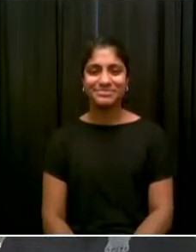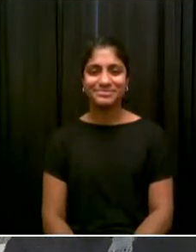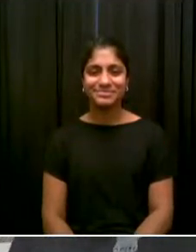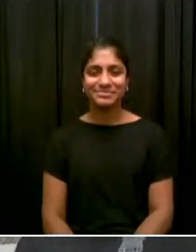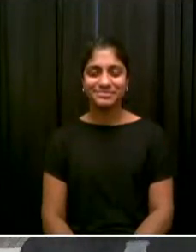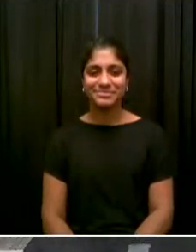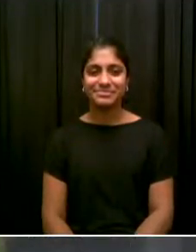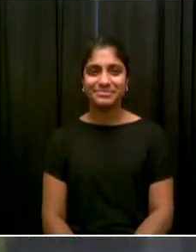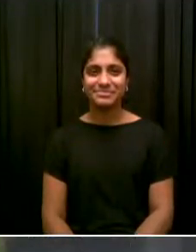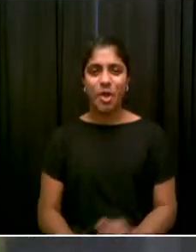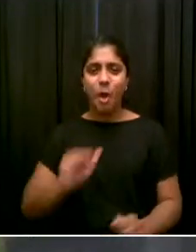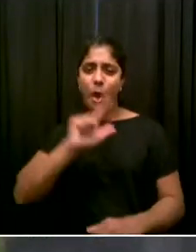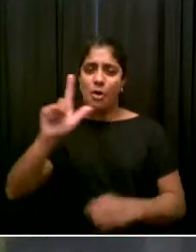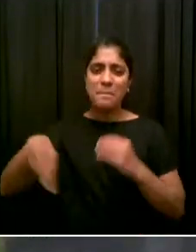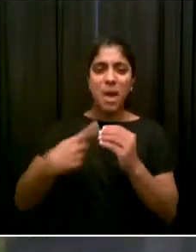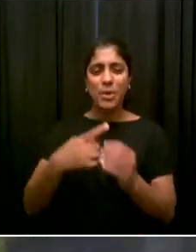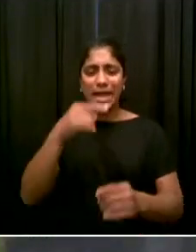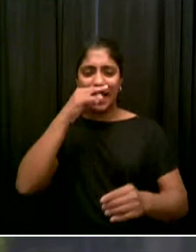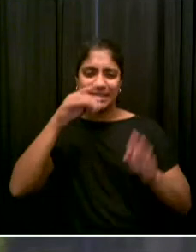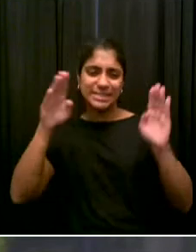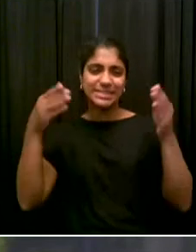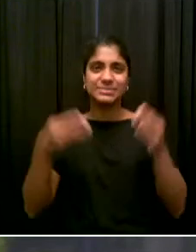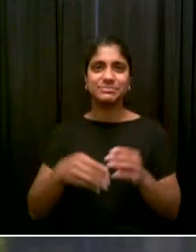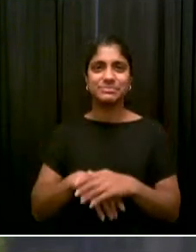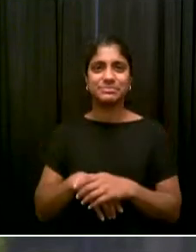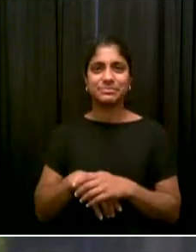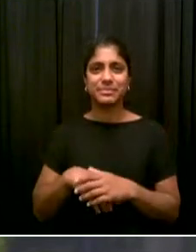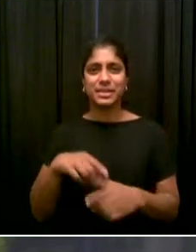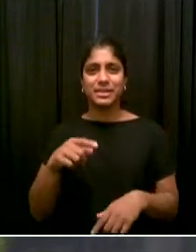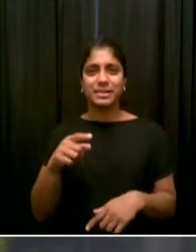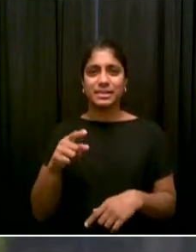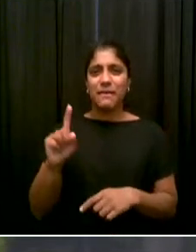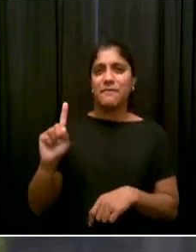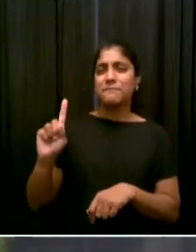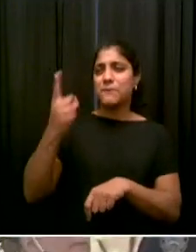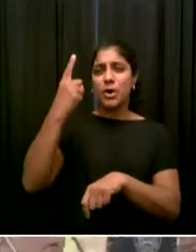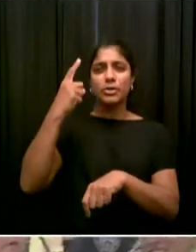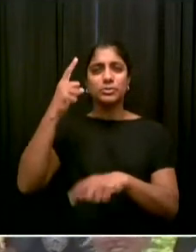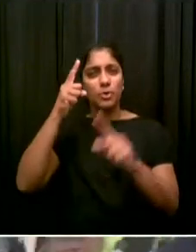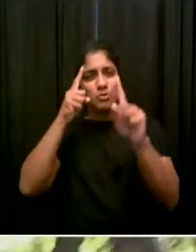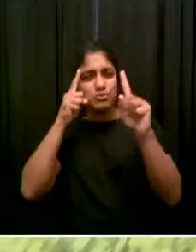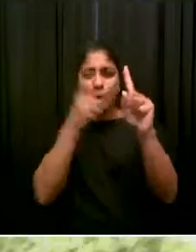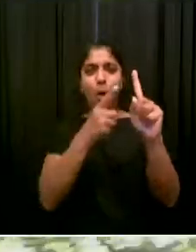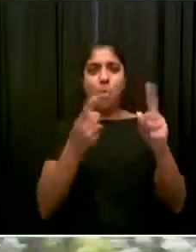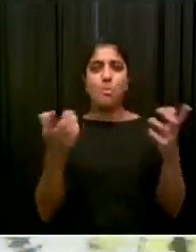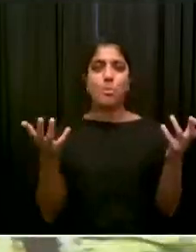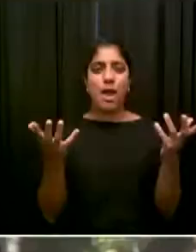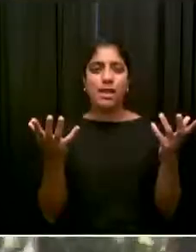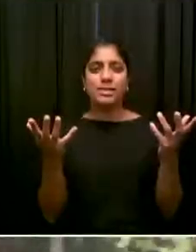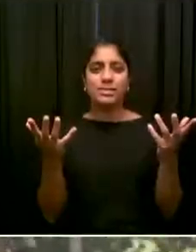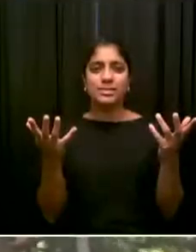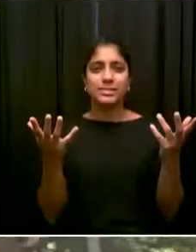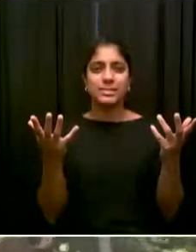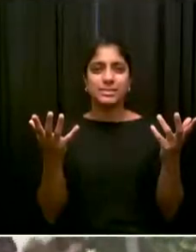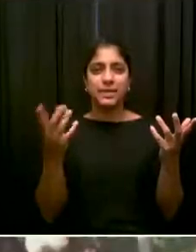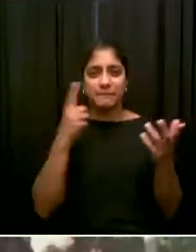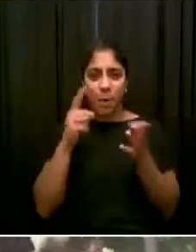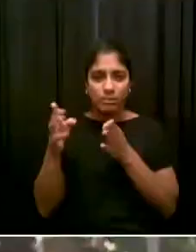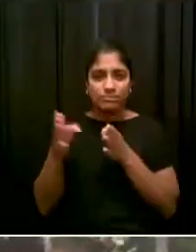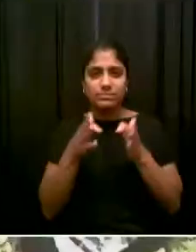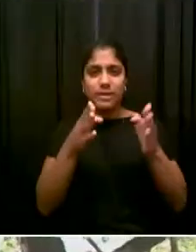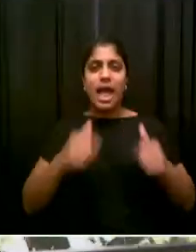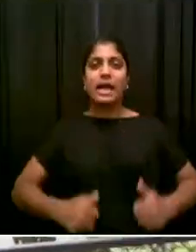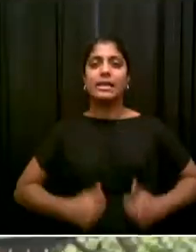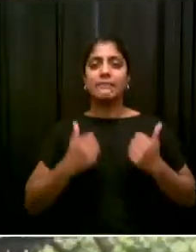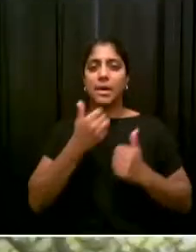NYPD Kids First is the North Star on the NYPD's path forward. It's gonna be a great summer for cops and kids. So many exciting things going